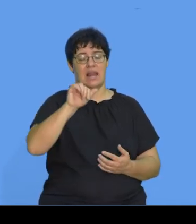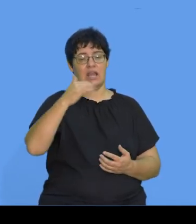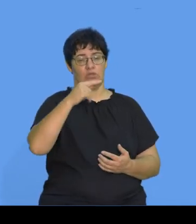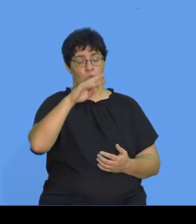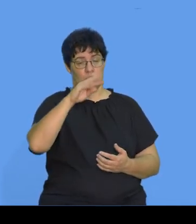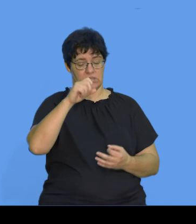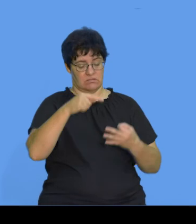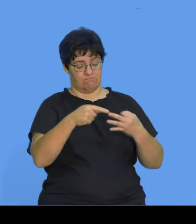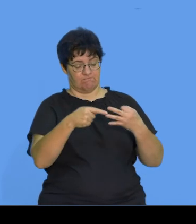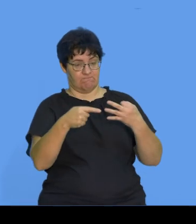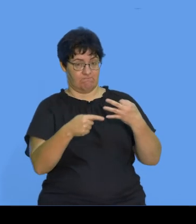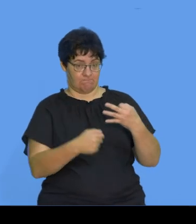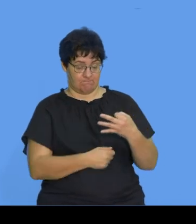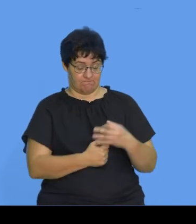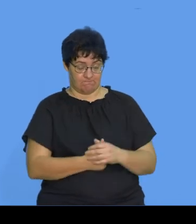and lactose.